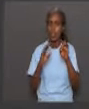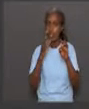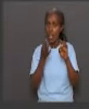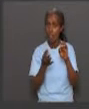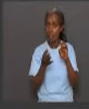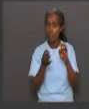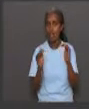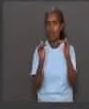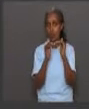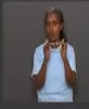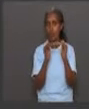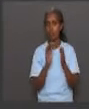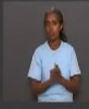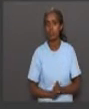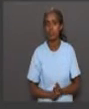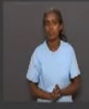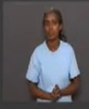EF are congruent.